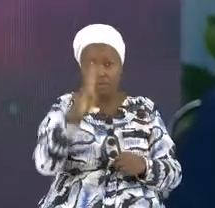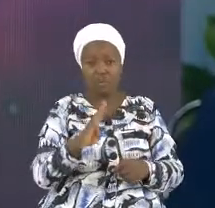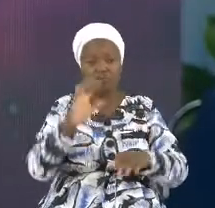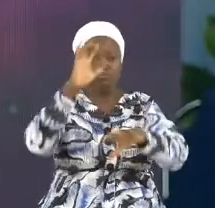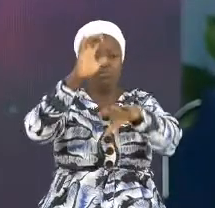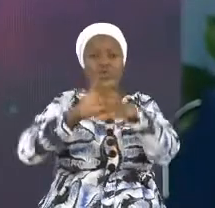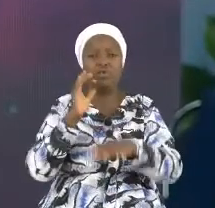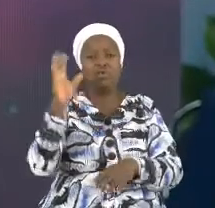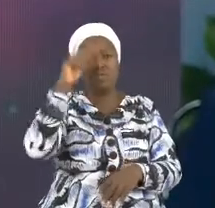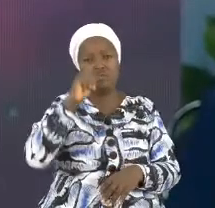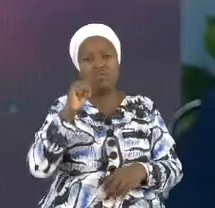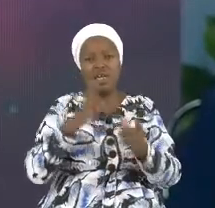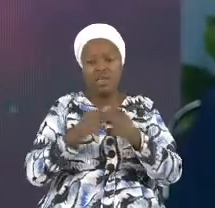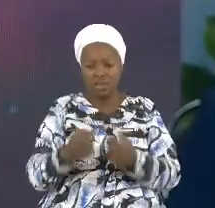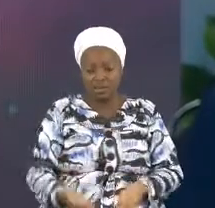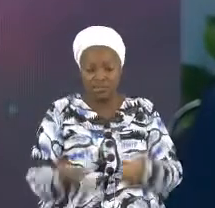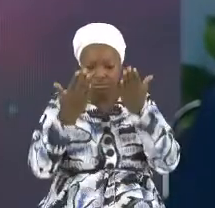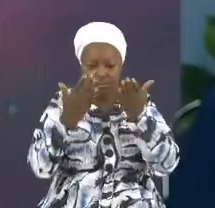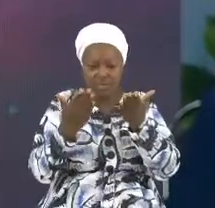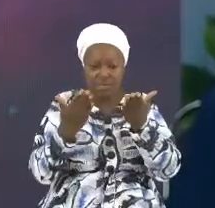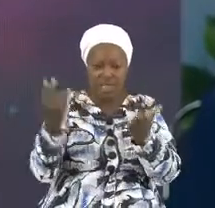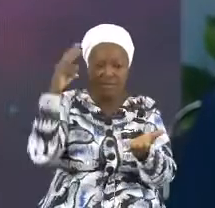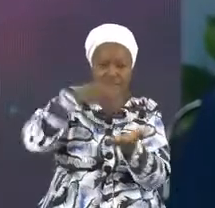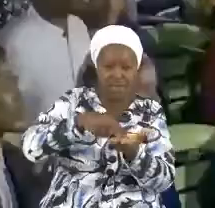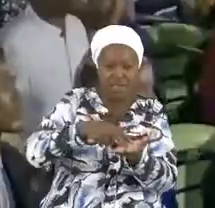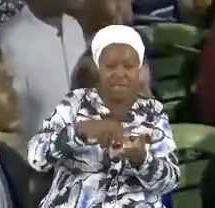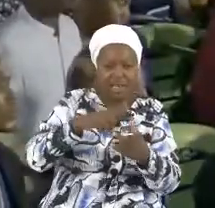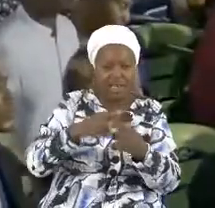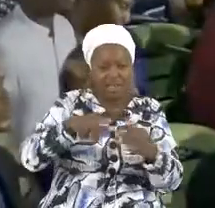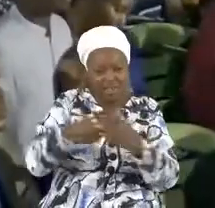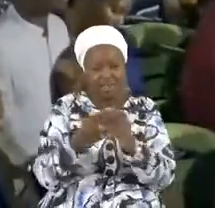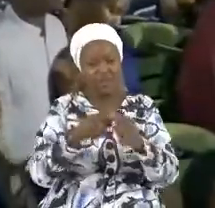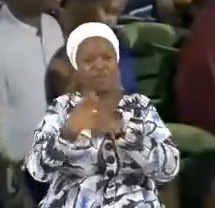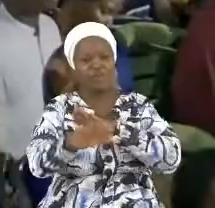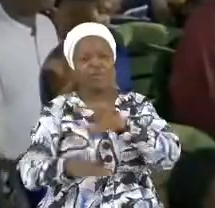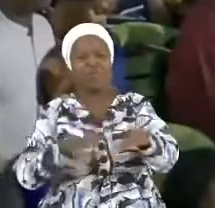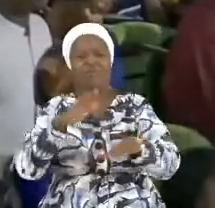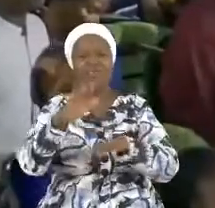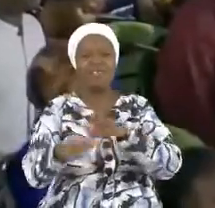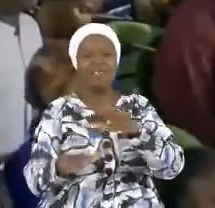up and he started walking.